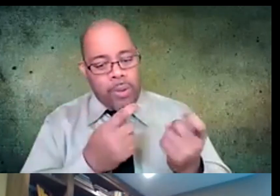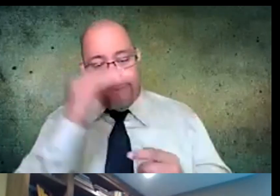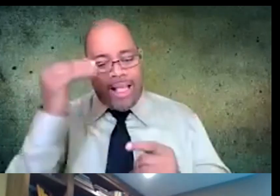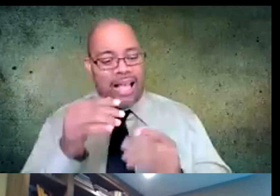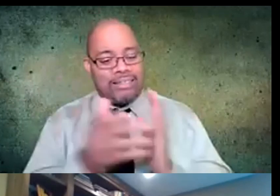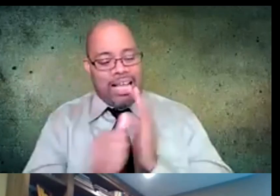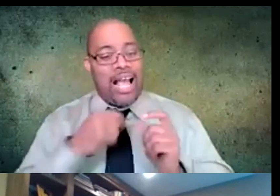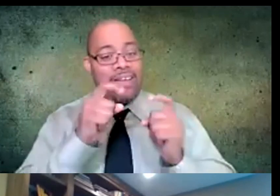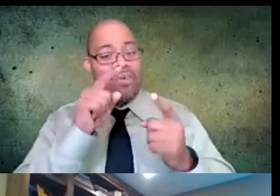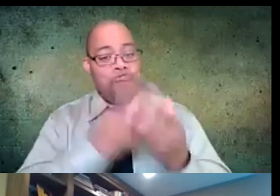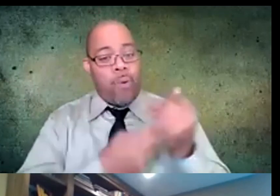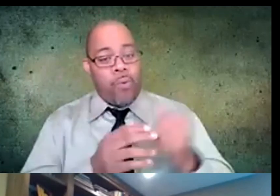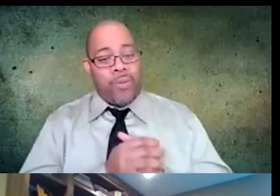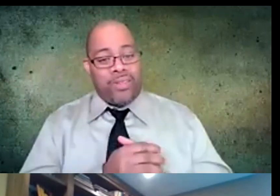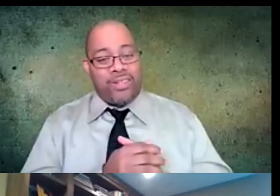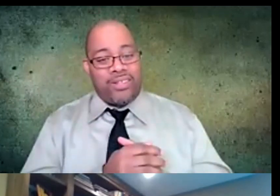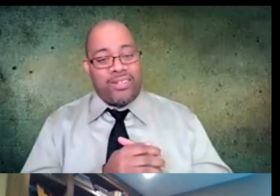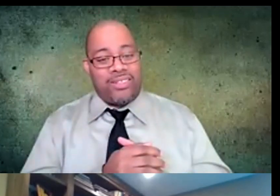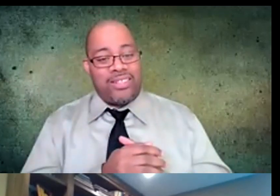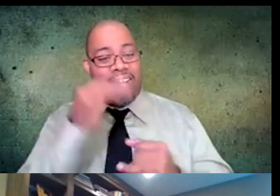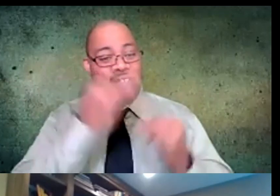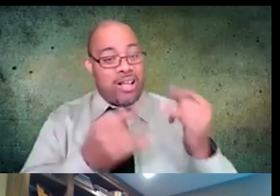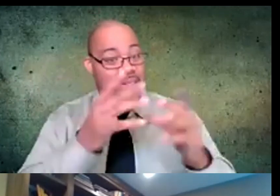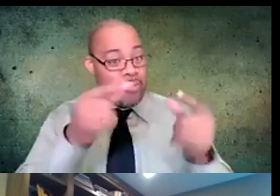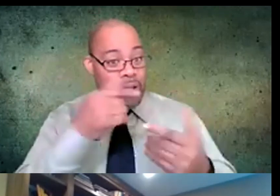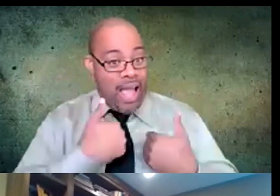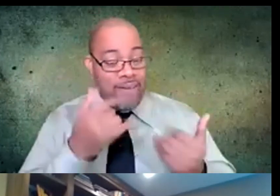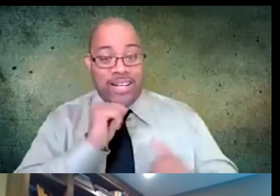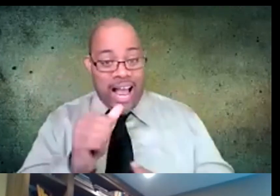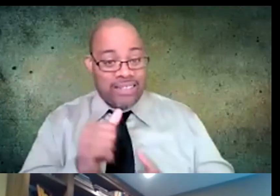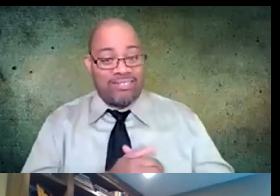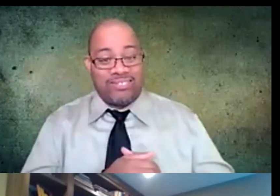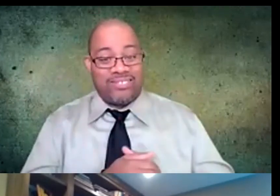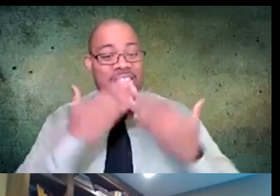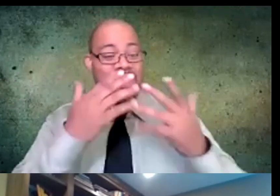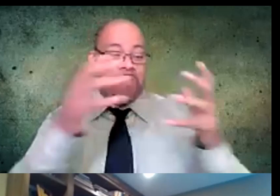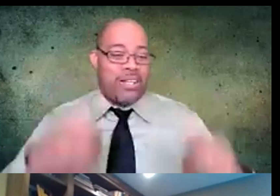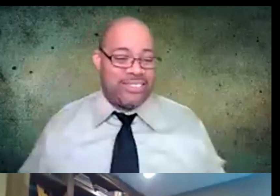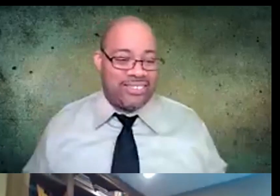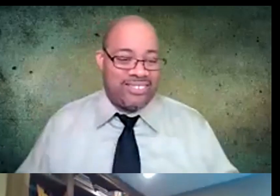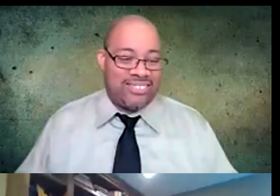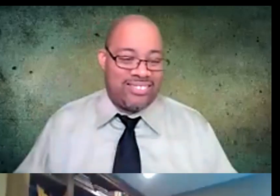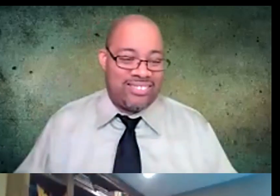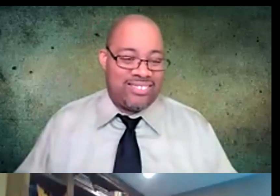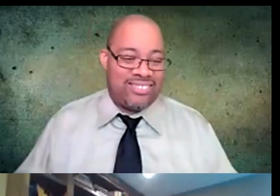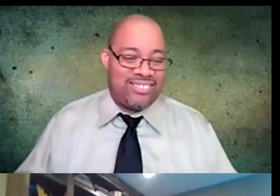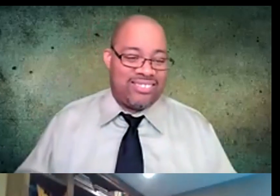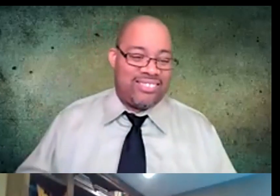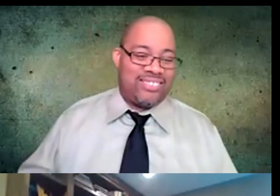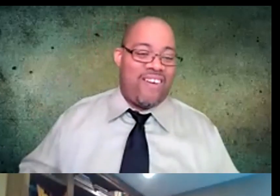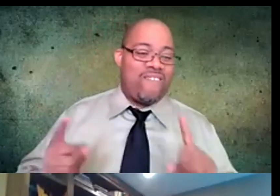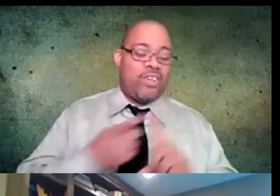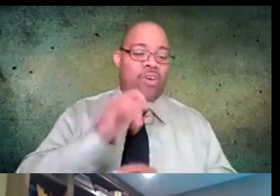give you the floor for one, any final comments that you may have, but if not, thank you so much. Yeah, no, first of all, you